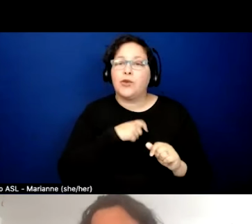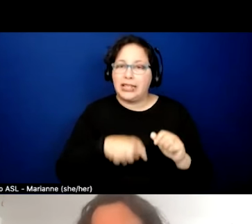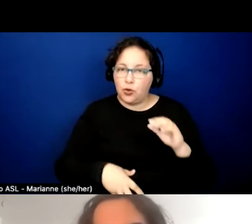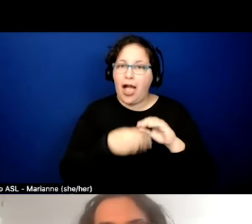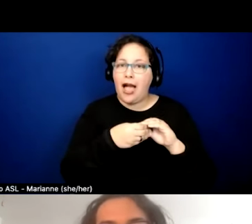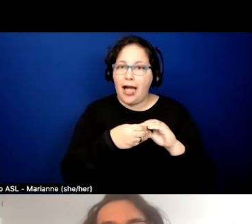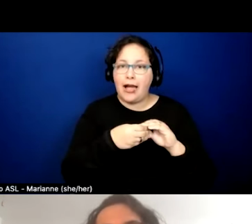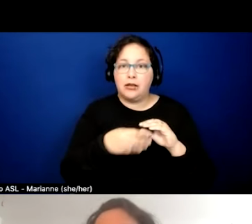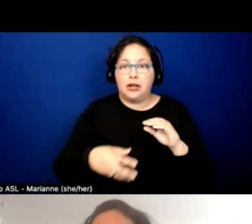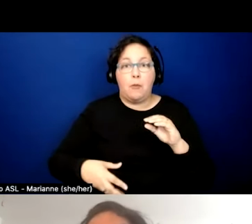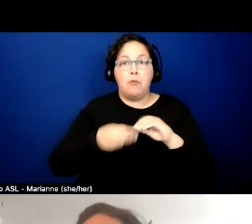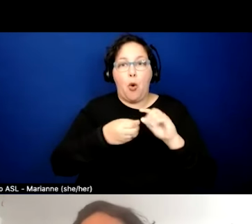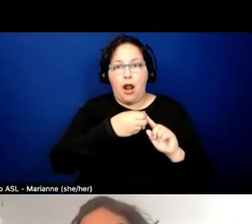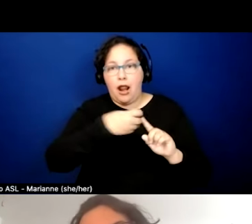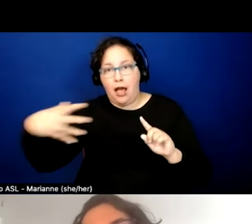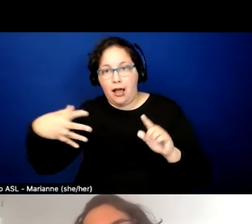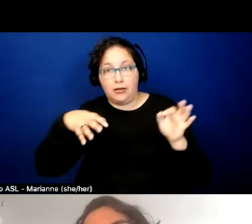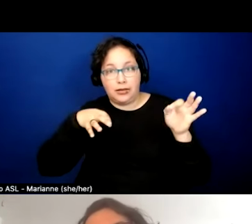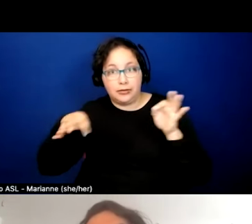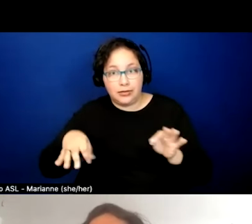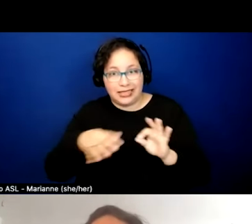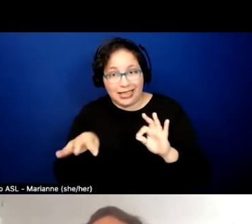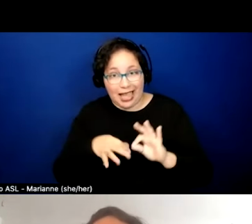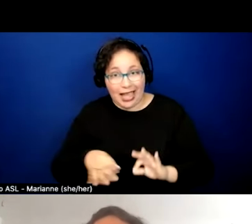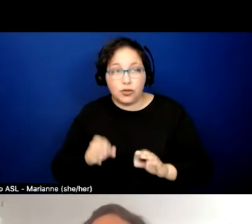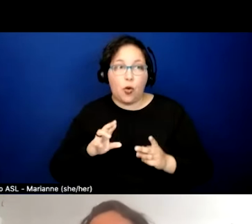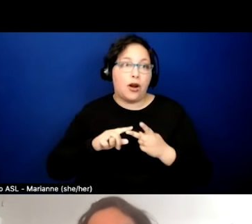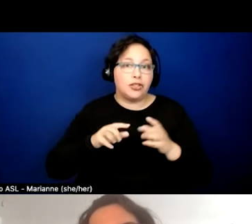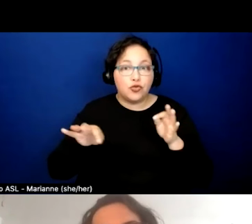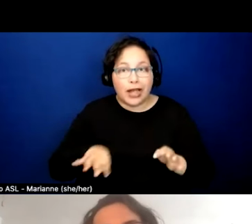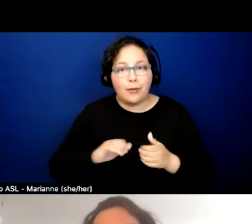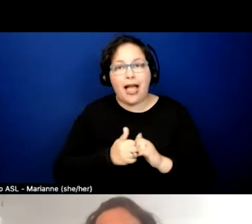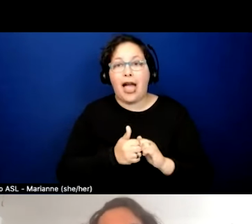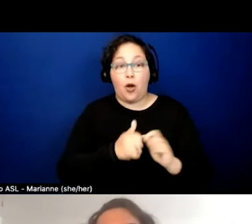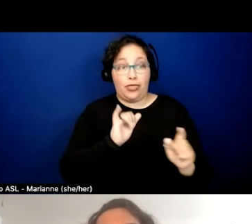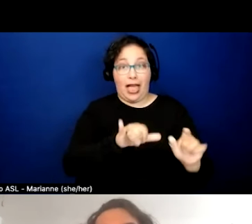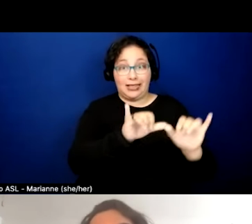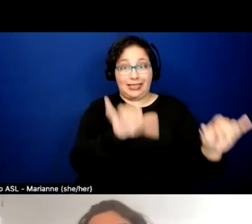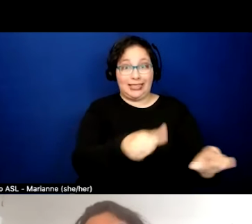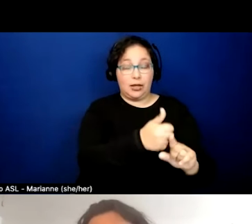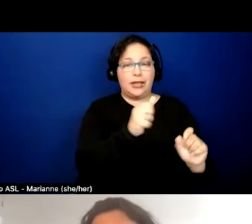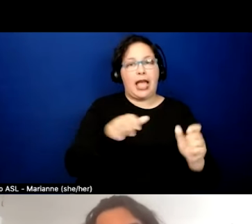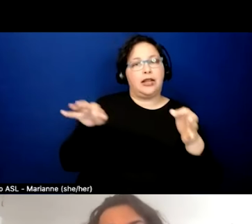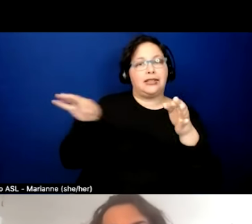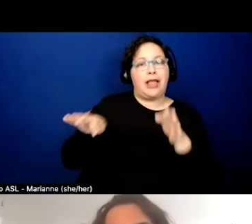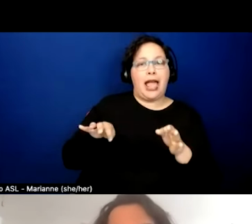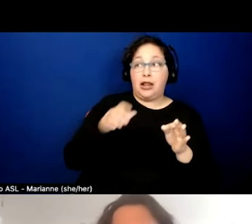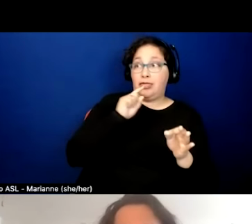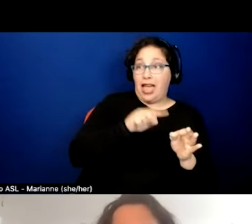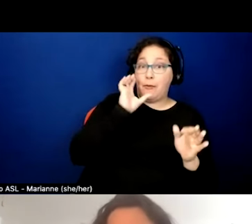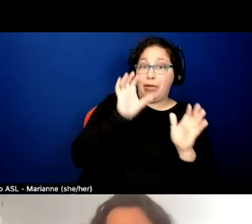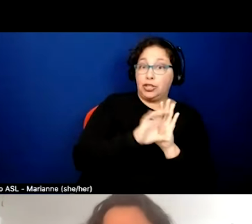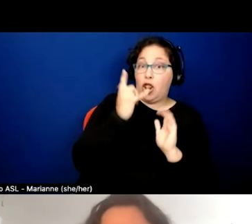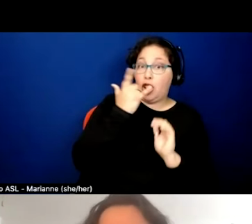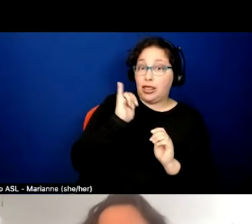alternative text or image descriptions for screen readers to communicate the meaning that images convey to screen